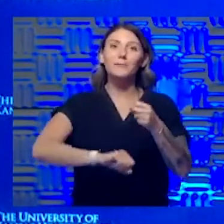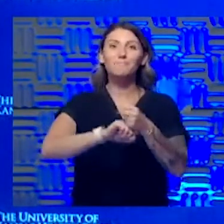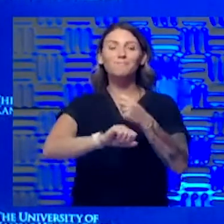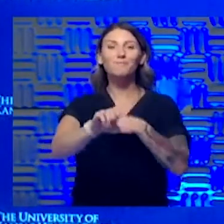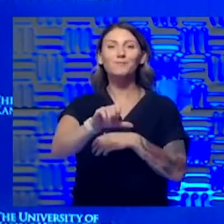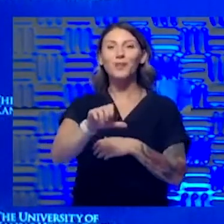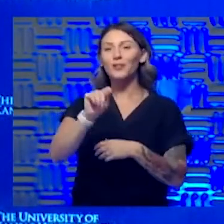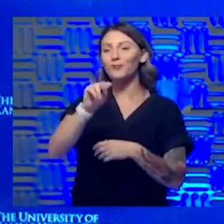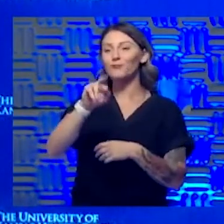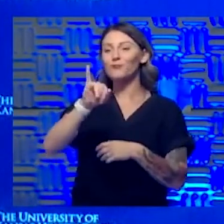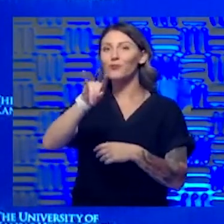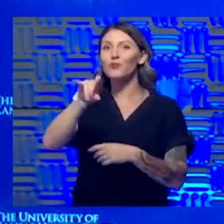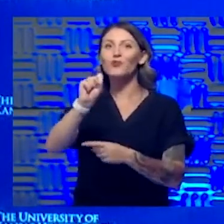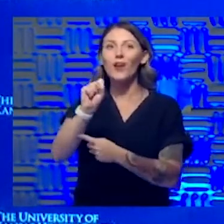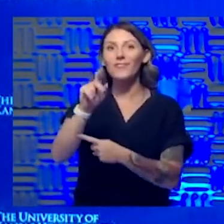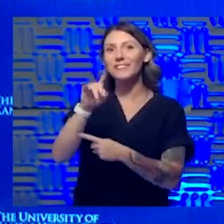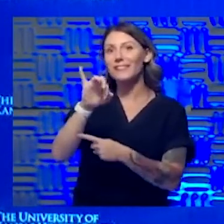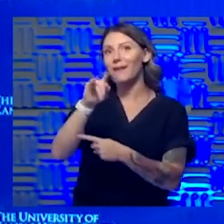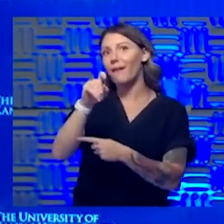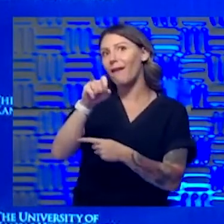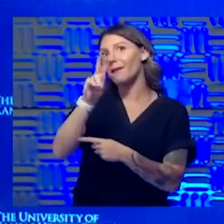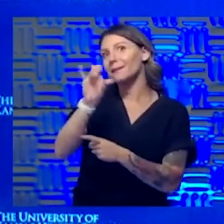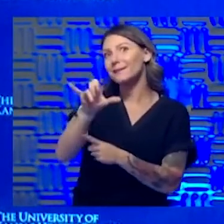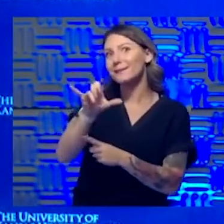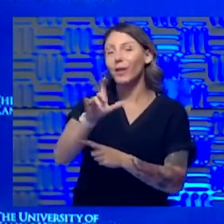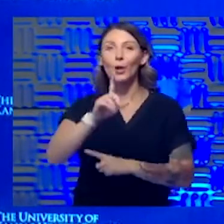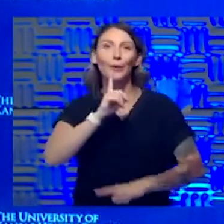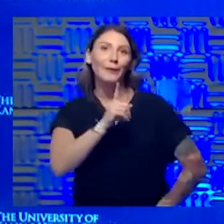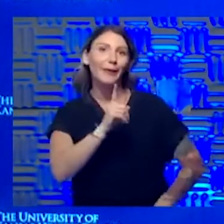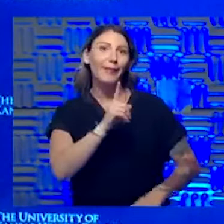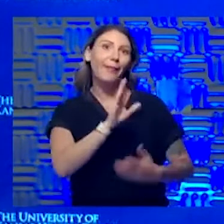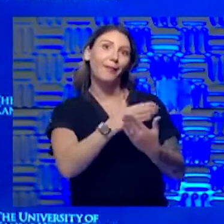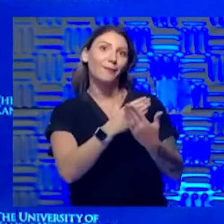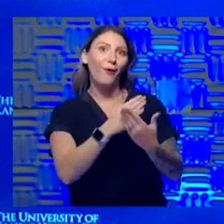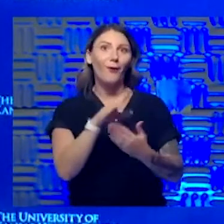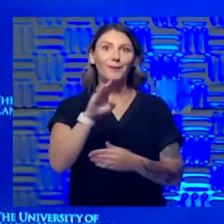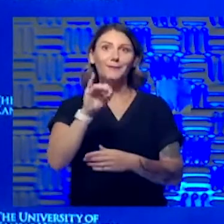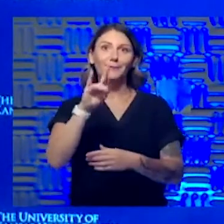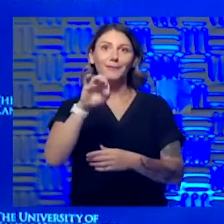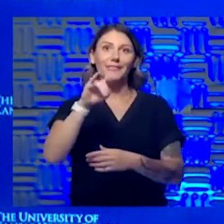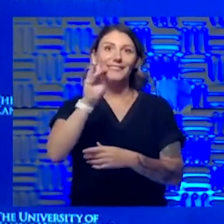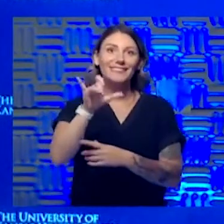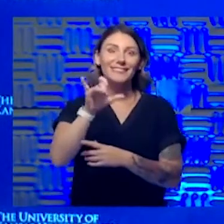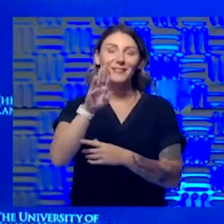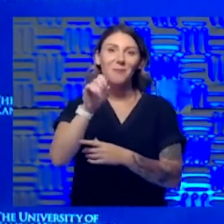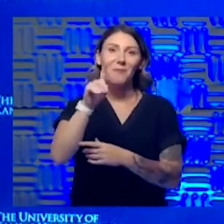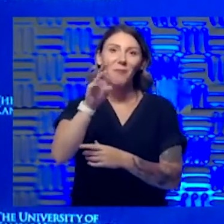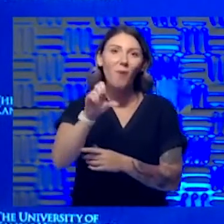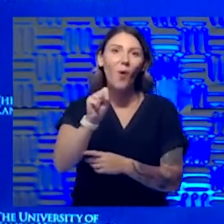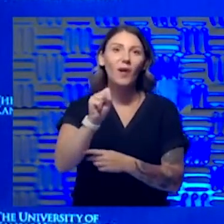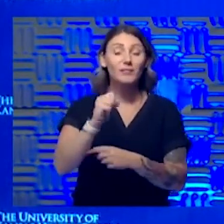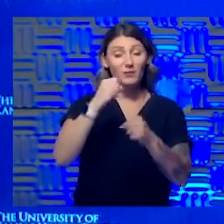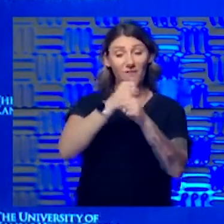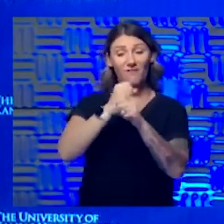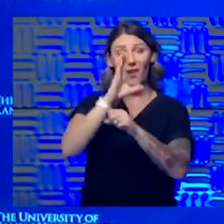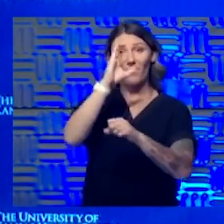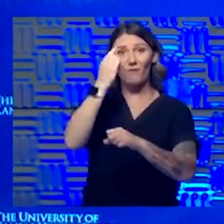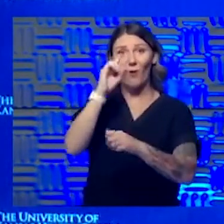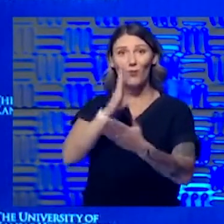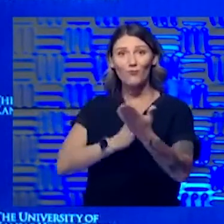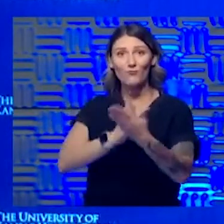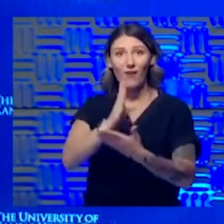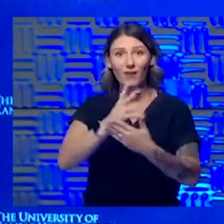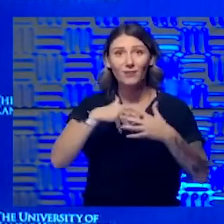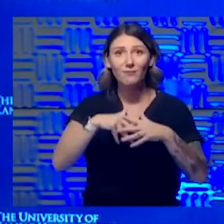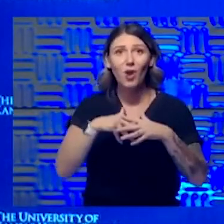to the Beastie Boys. I'm going to correct myself. You know, you've got to fight for your right to party. Now you have to fight for your right to party while wearing a mask,